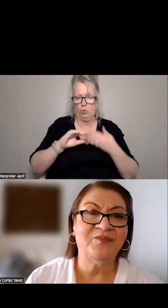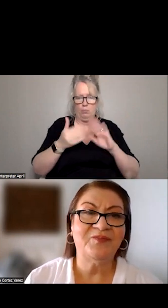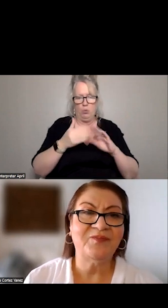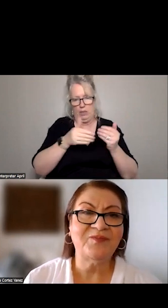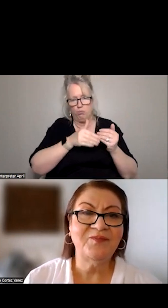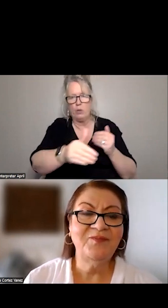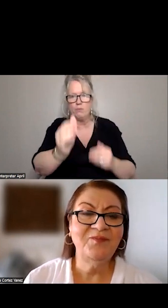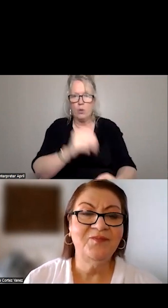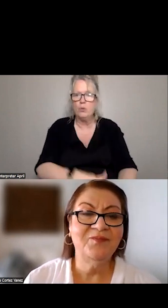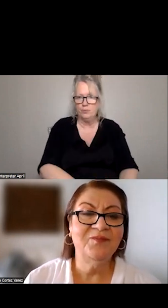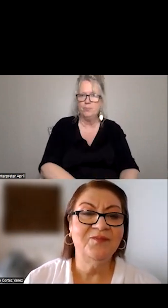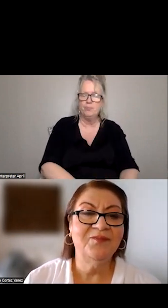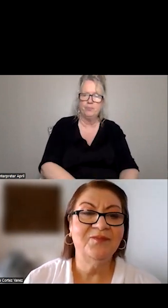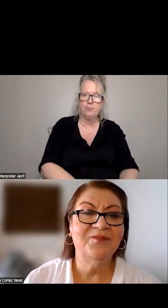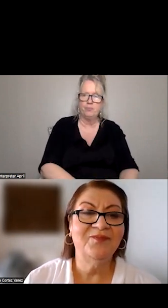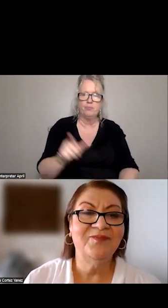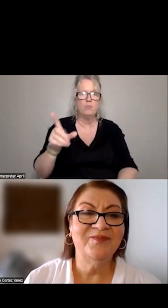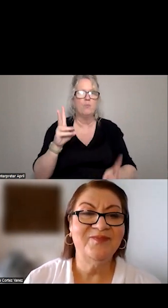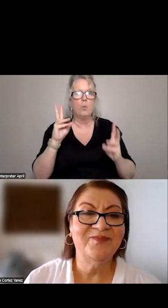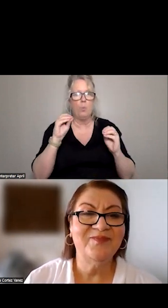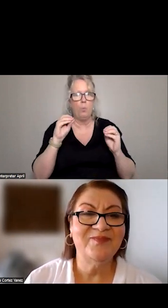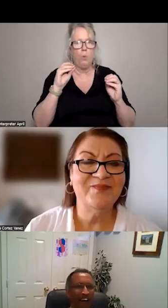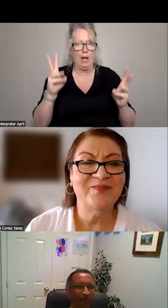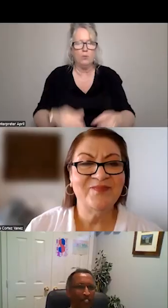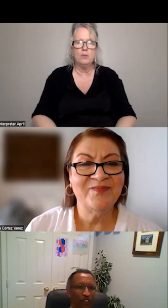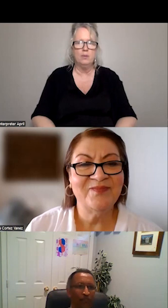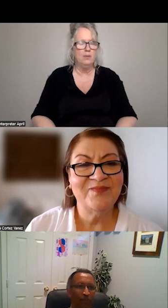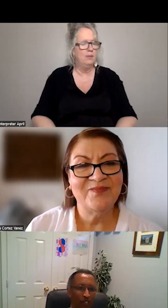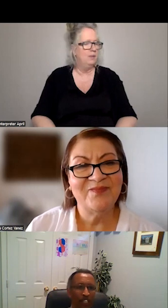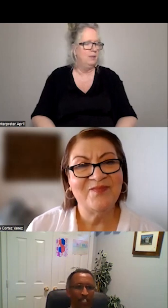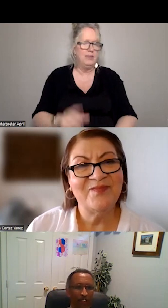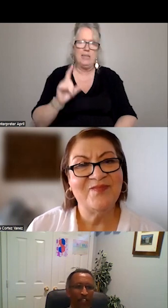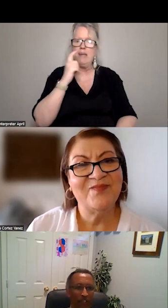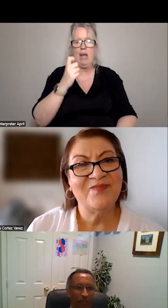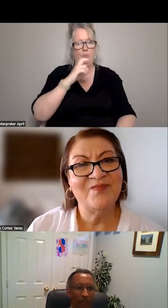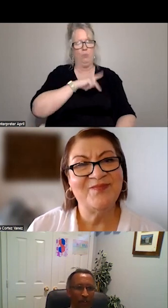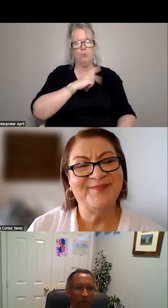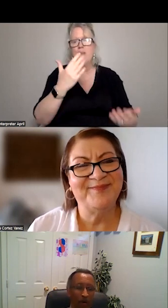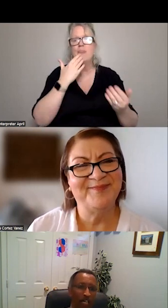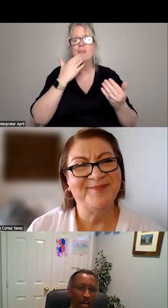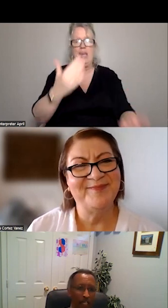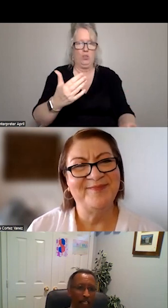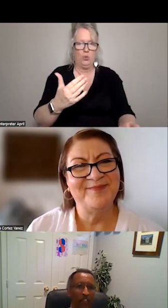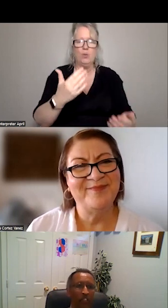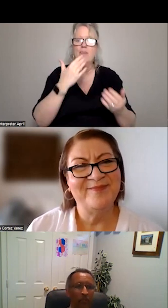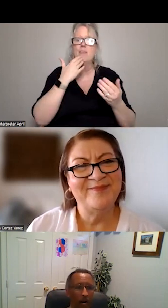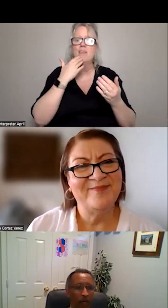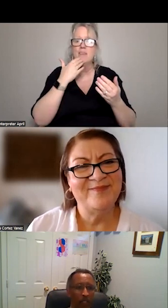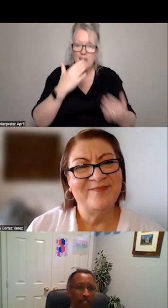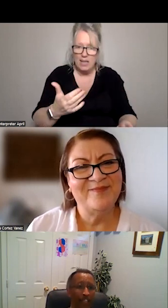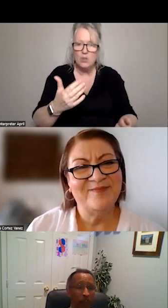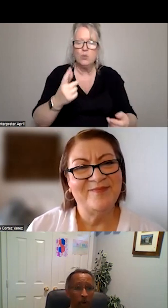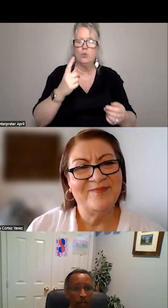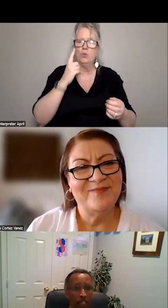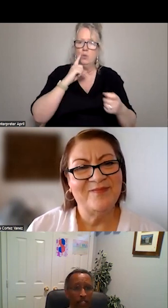forward. Wow. And Diana, I want to personally thank you for bringing that lens to